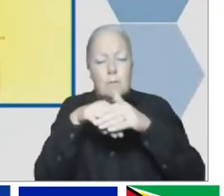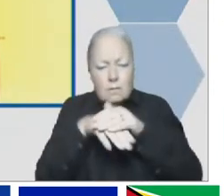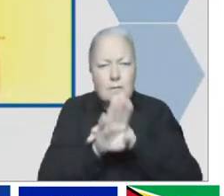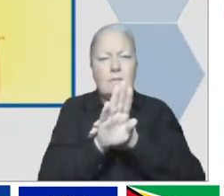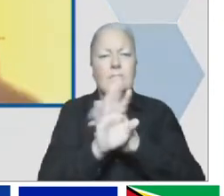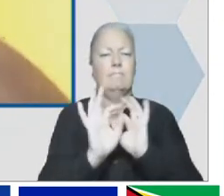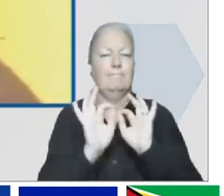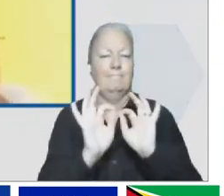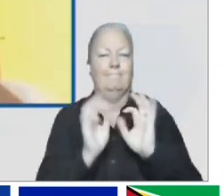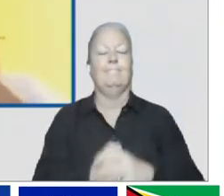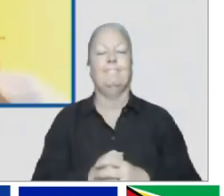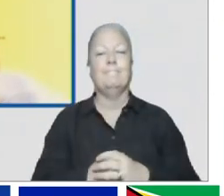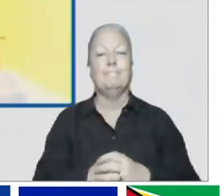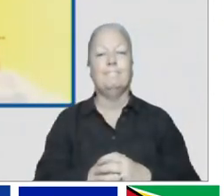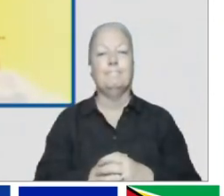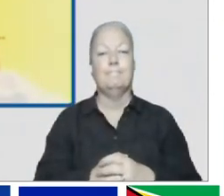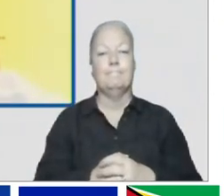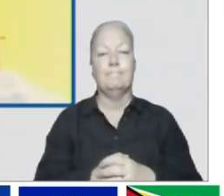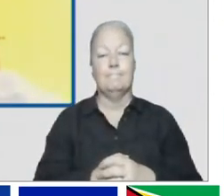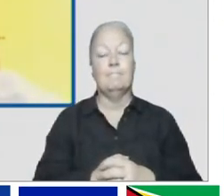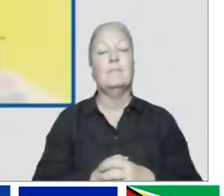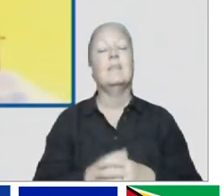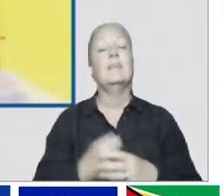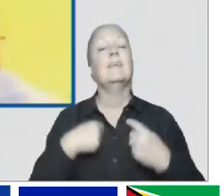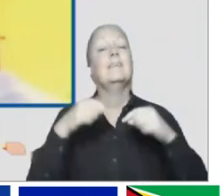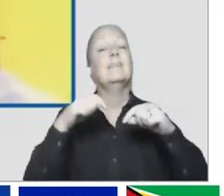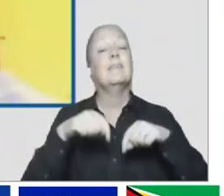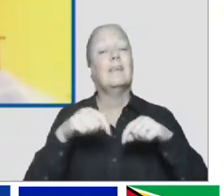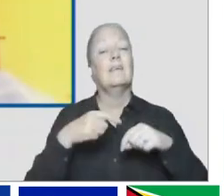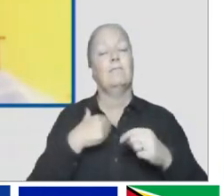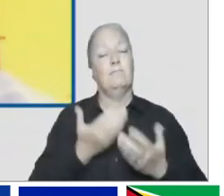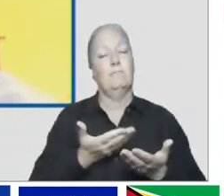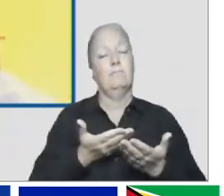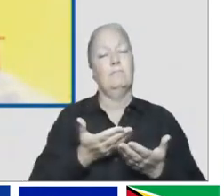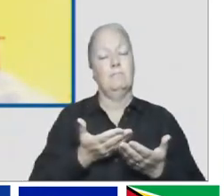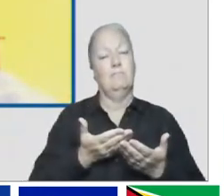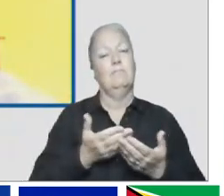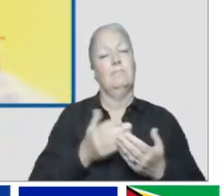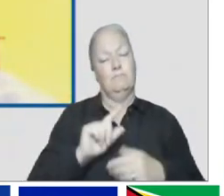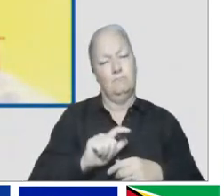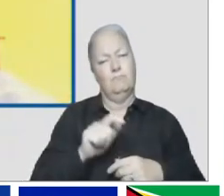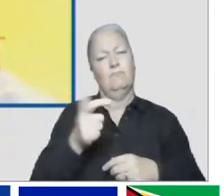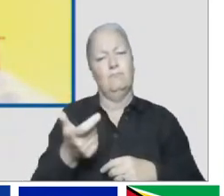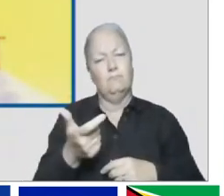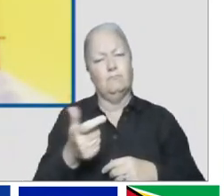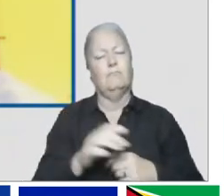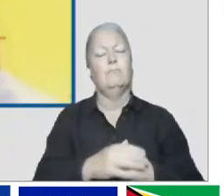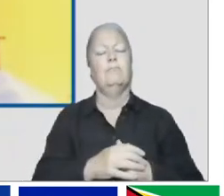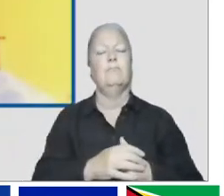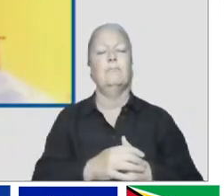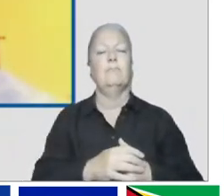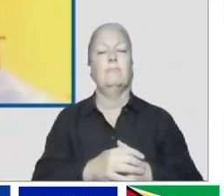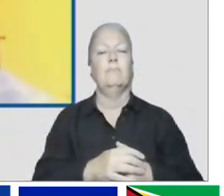I will now pass over to the next substantive section of our high-level meeting,